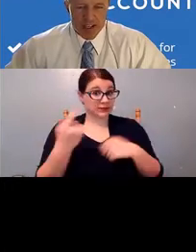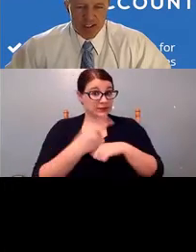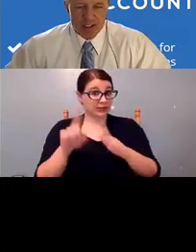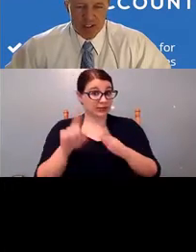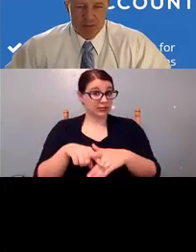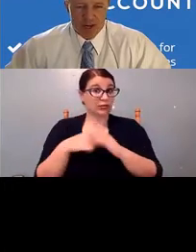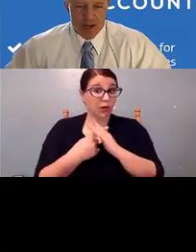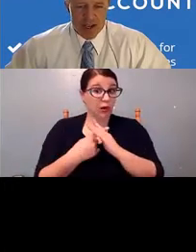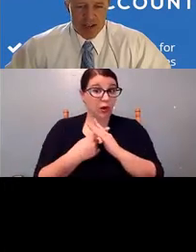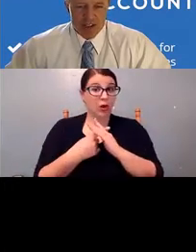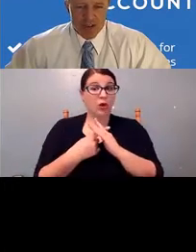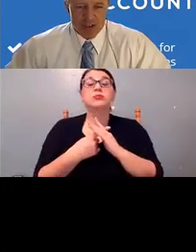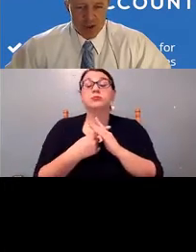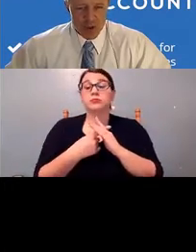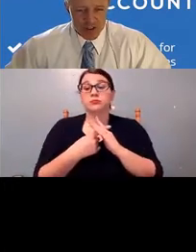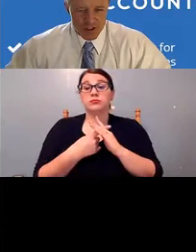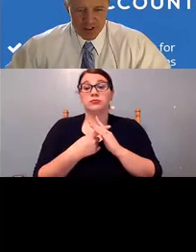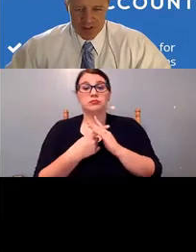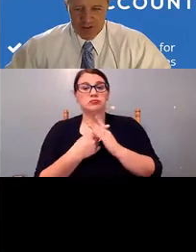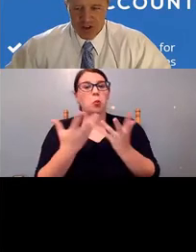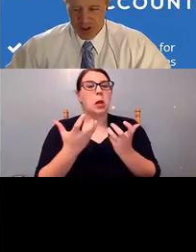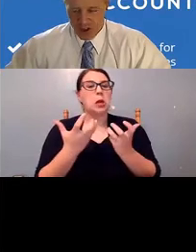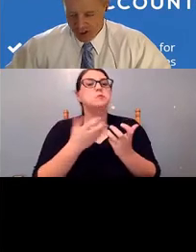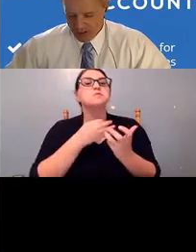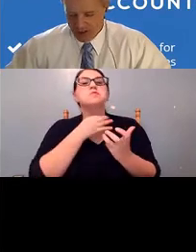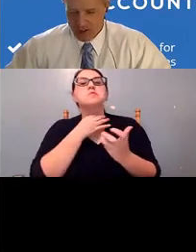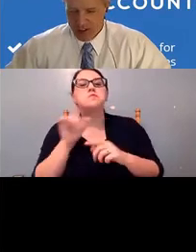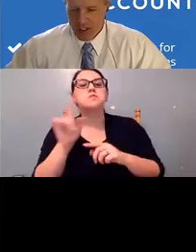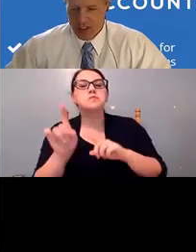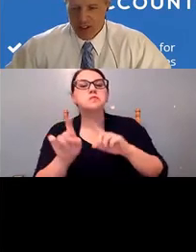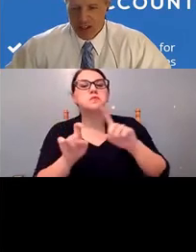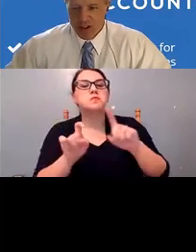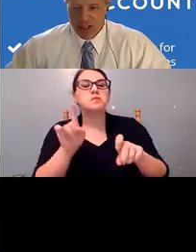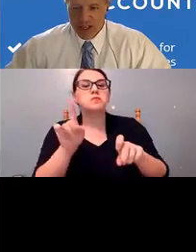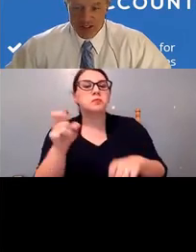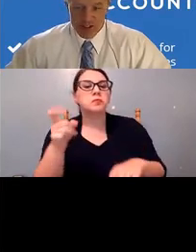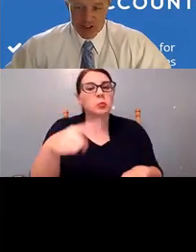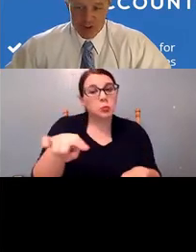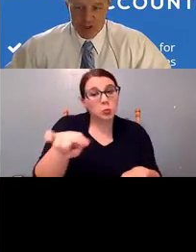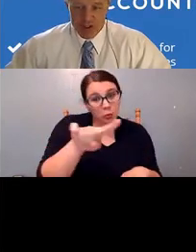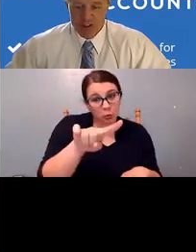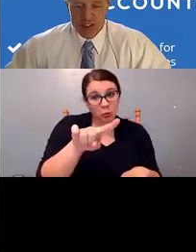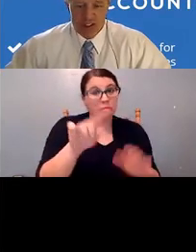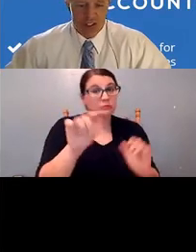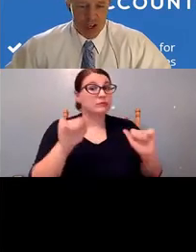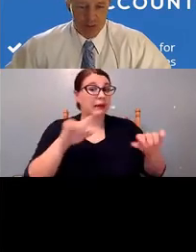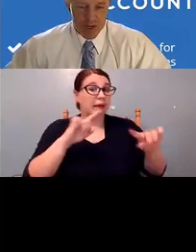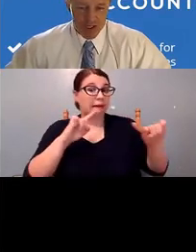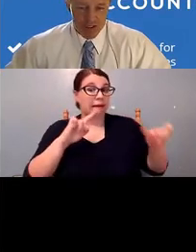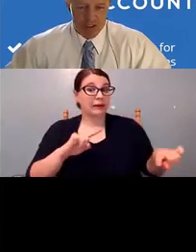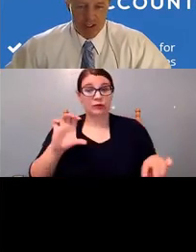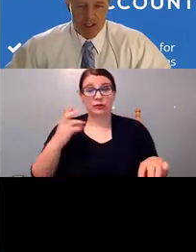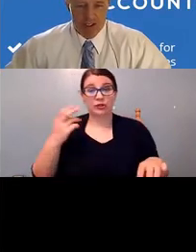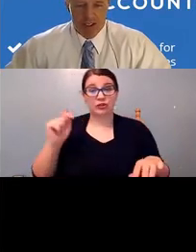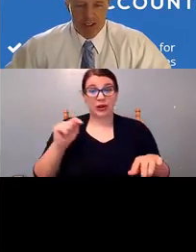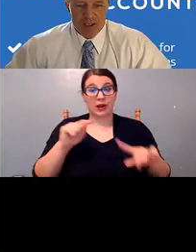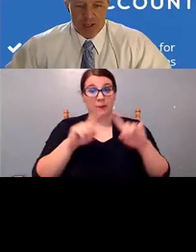the ice by asking a few questions of our audience. You can answer these questions in the chat